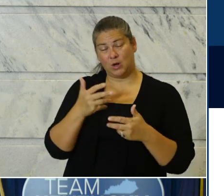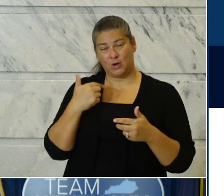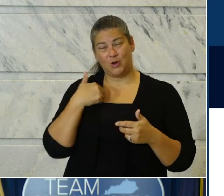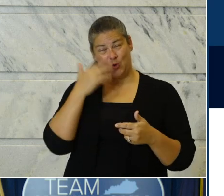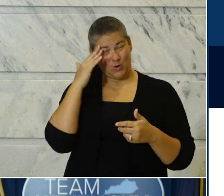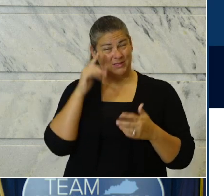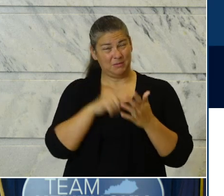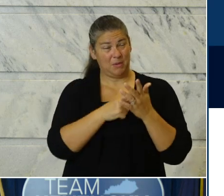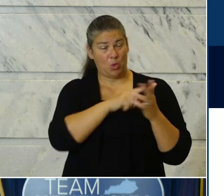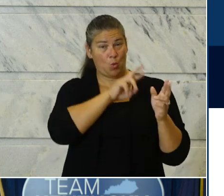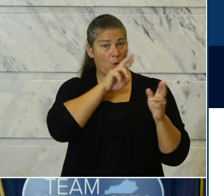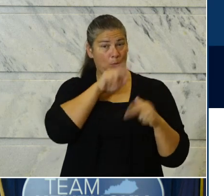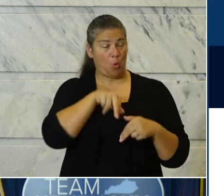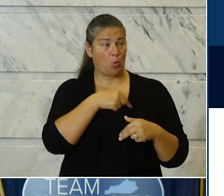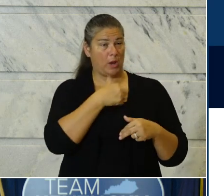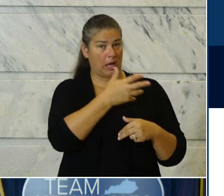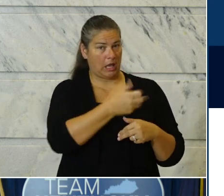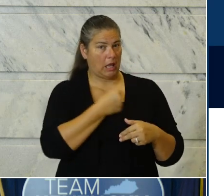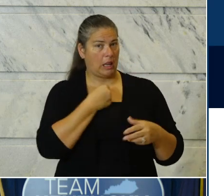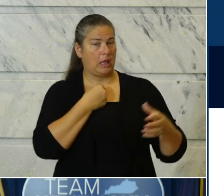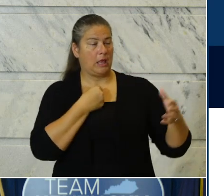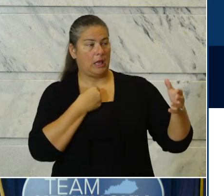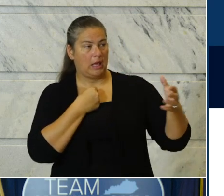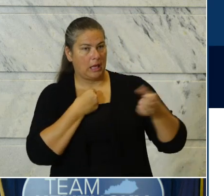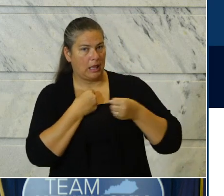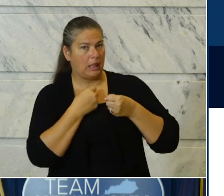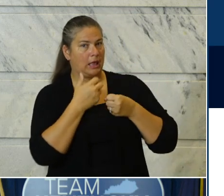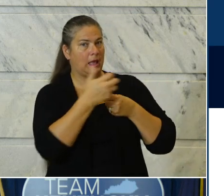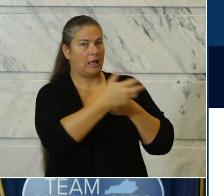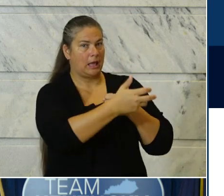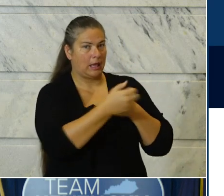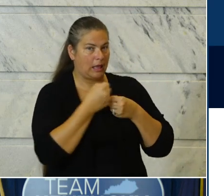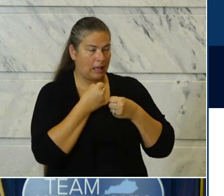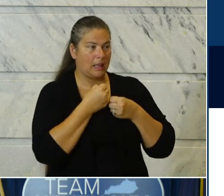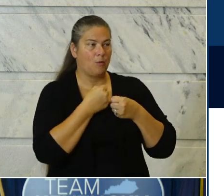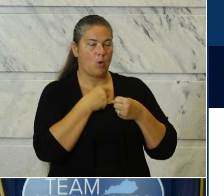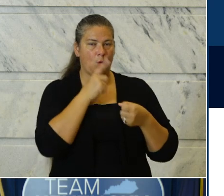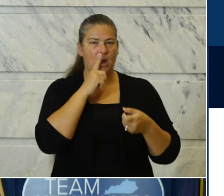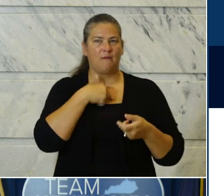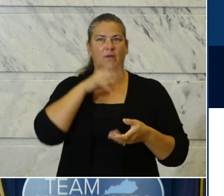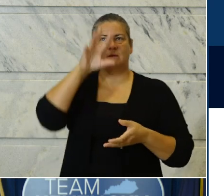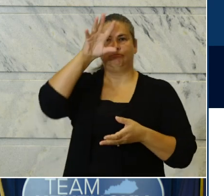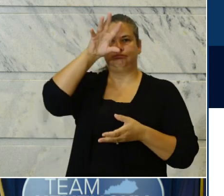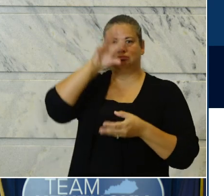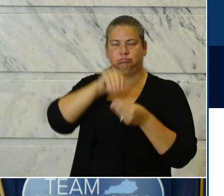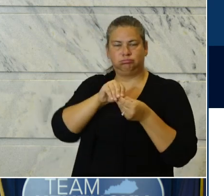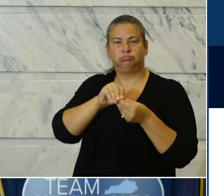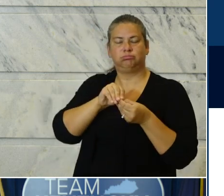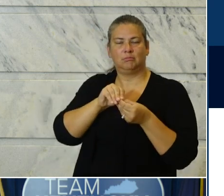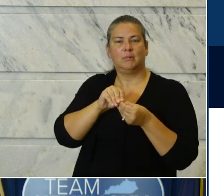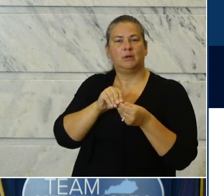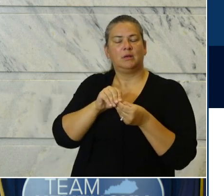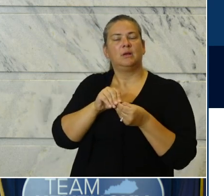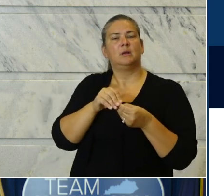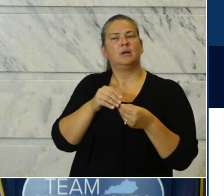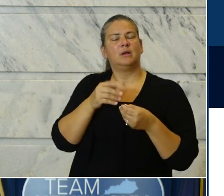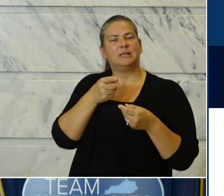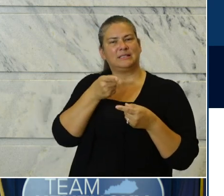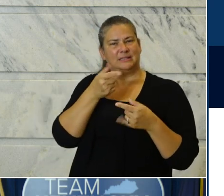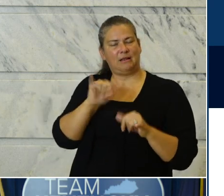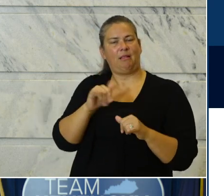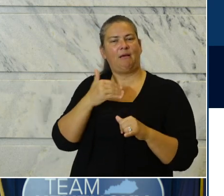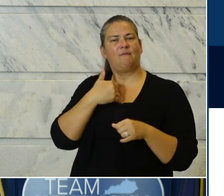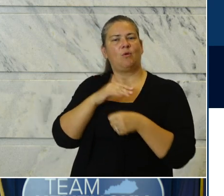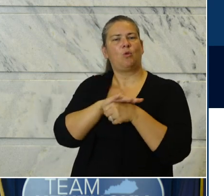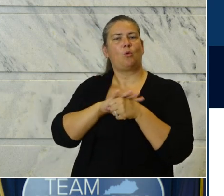in this. We're still using our extensive report. We'll have a dashboard that ought to be a little more timely, but still trails what the local